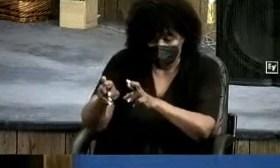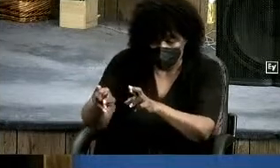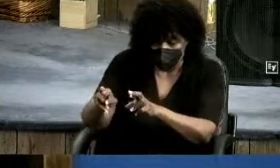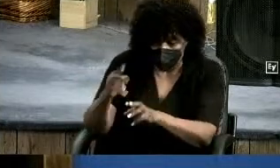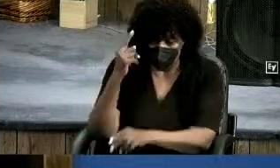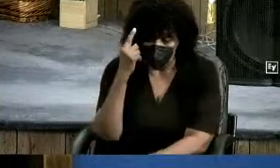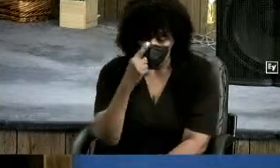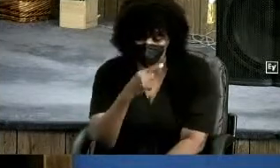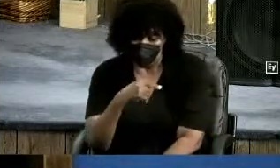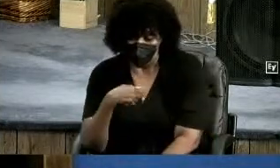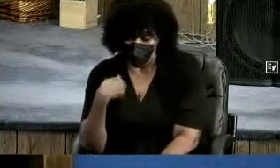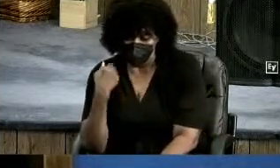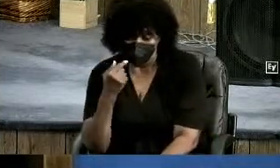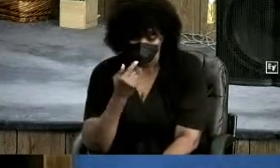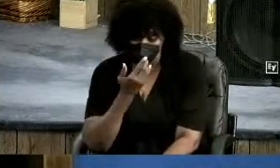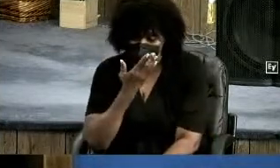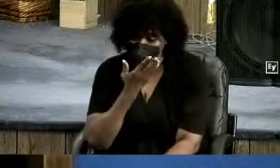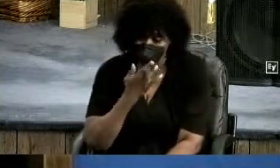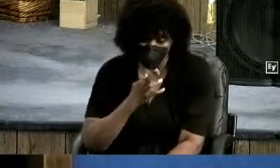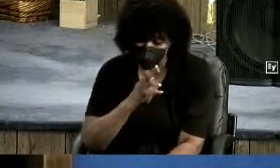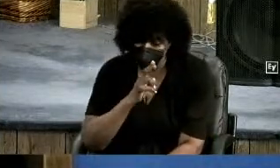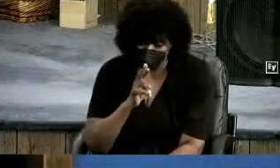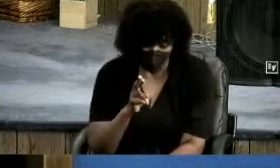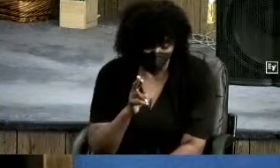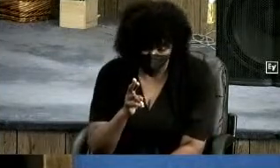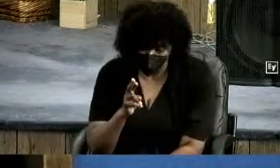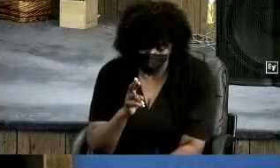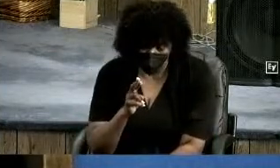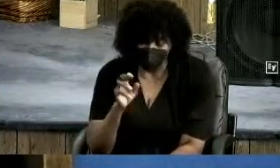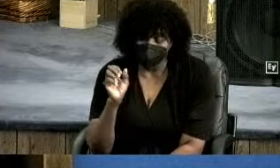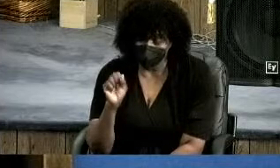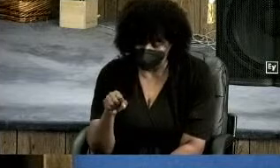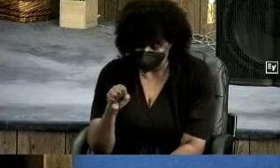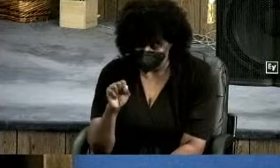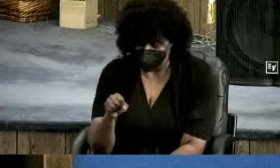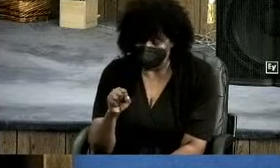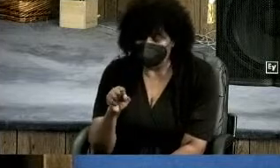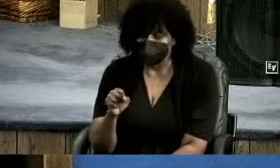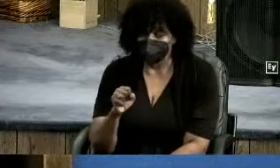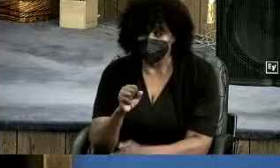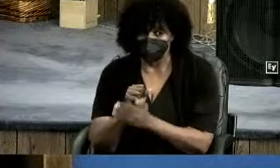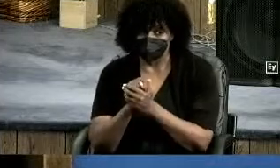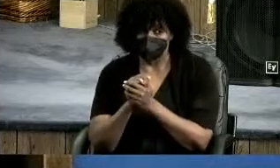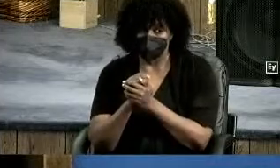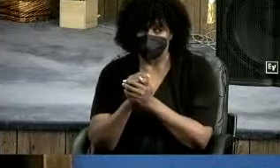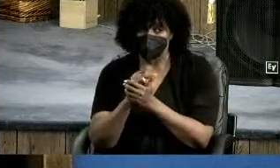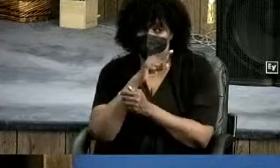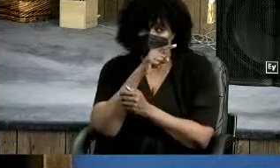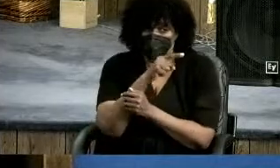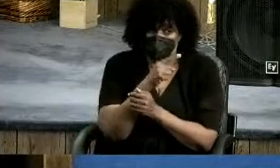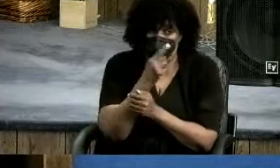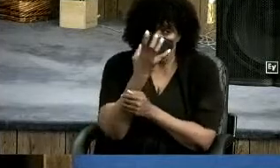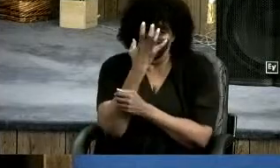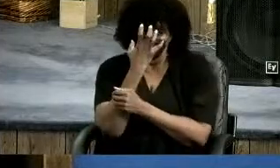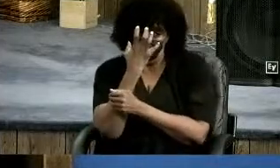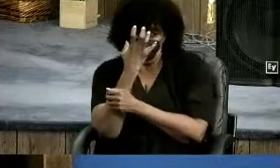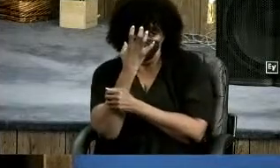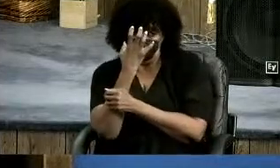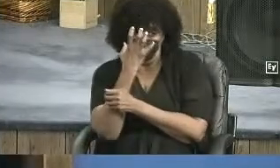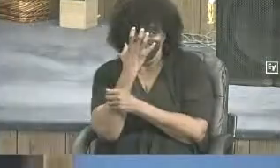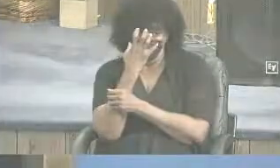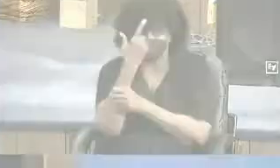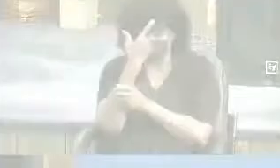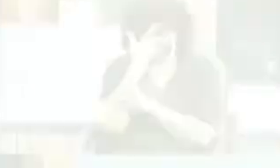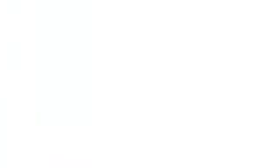who you are. Listen, they said Sanballat and Tobias, they were mad. Whoa, they were mad. They were